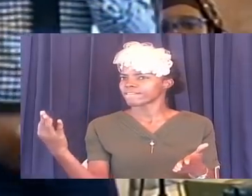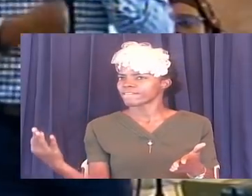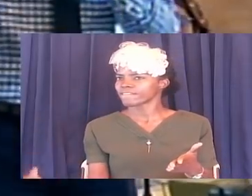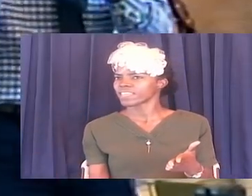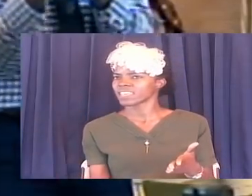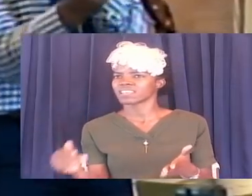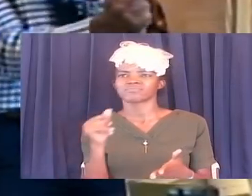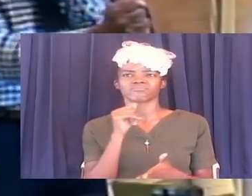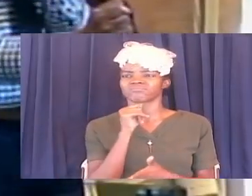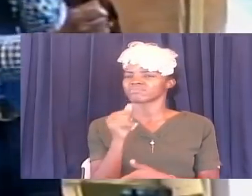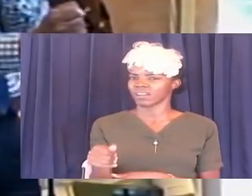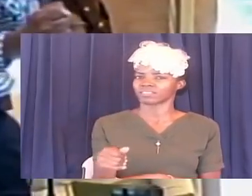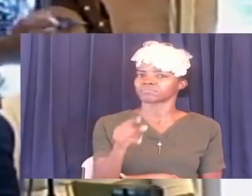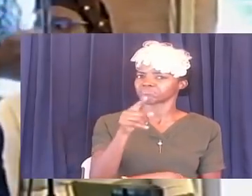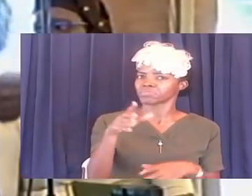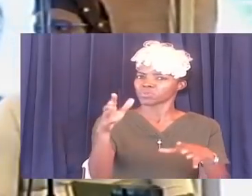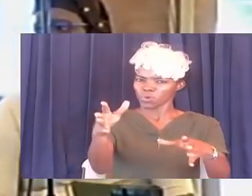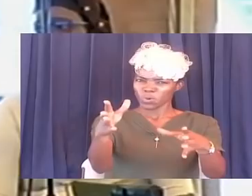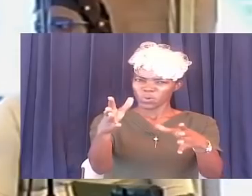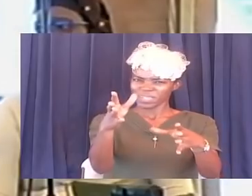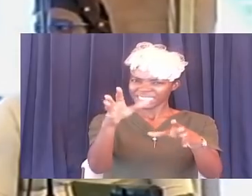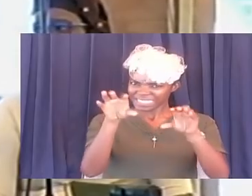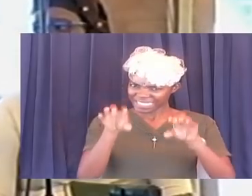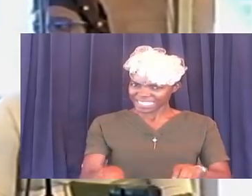Hallelujah, you can take him at his word.